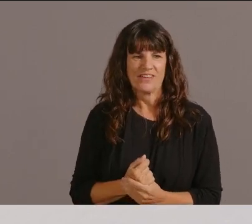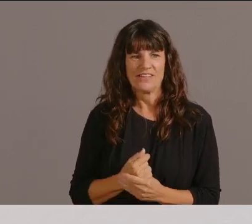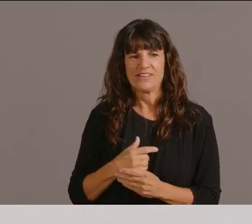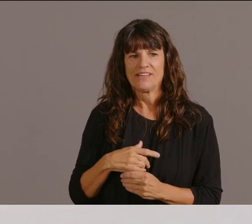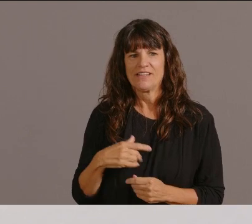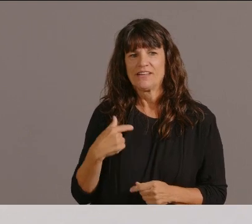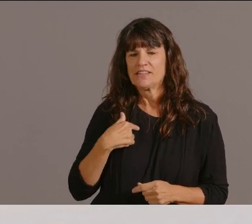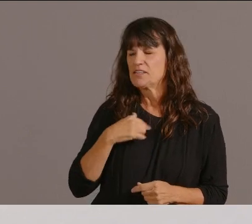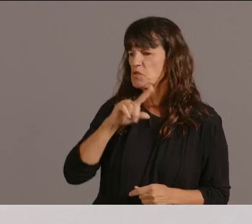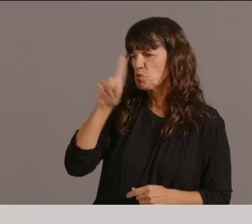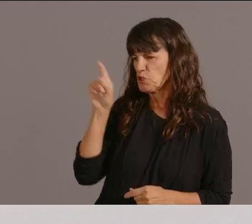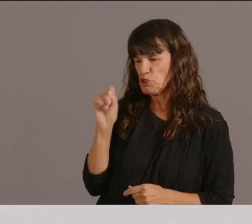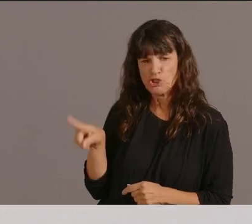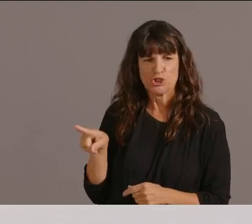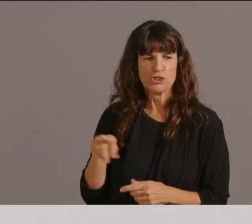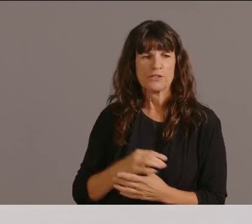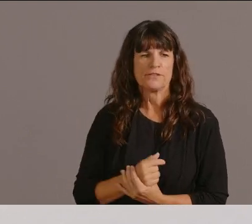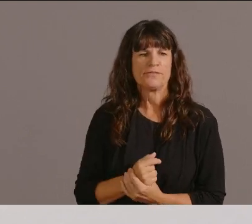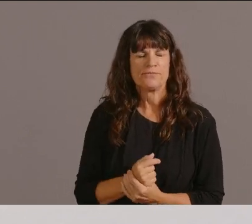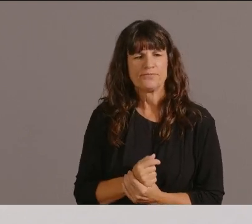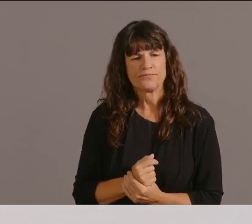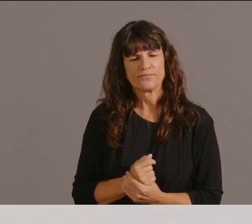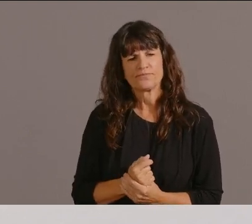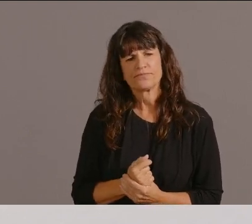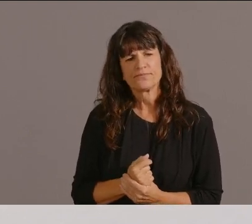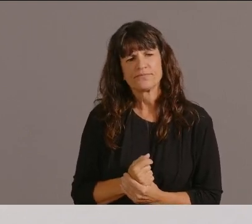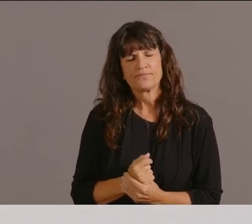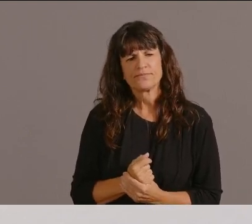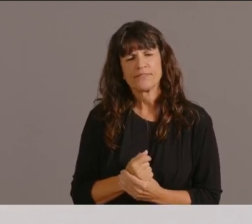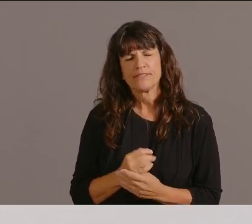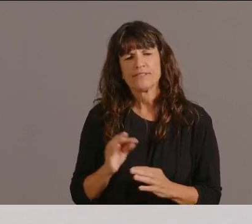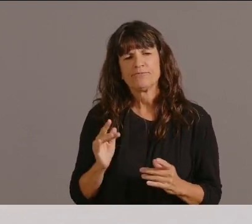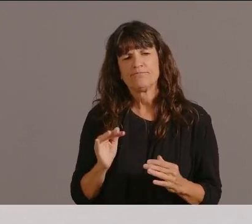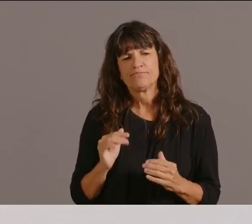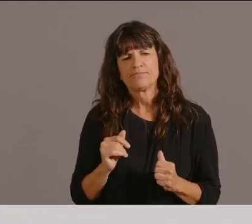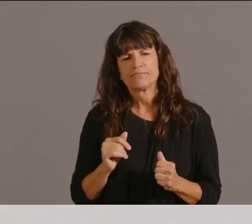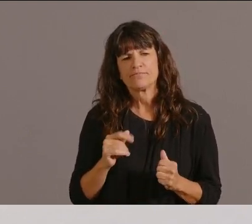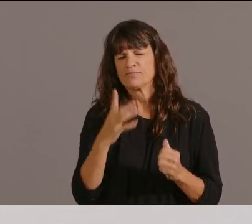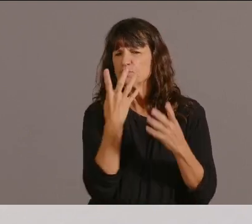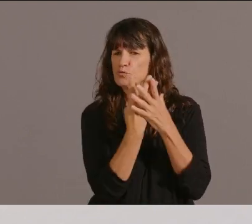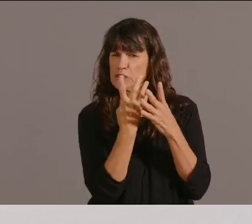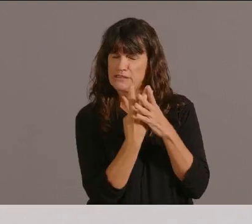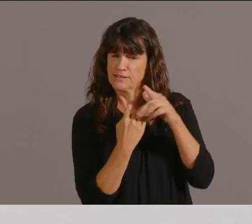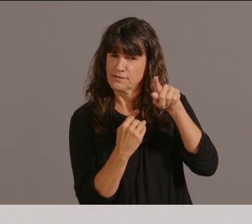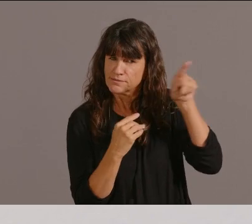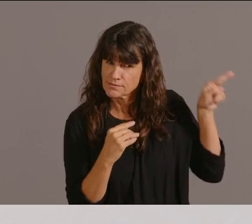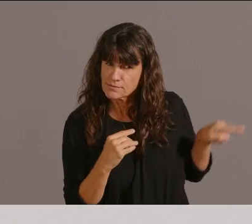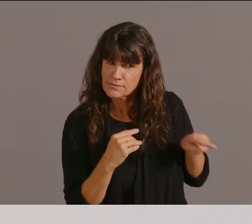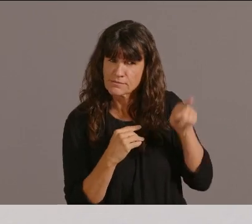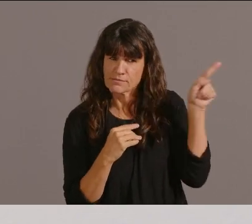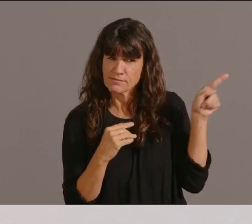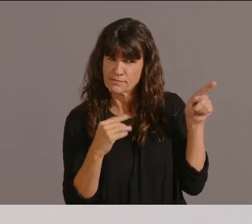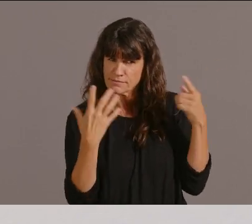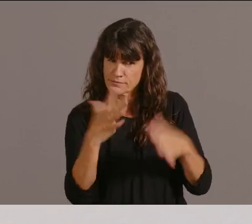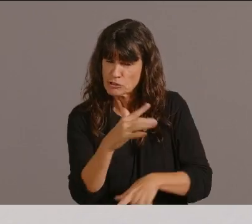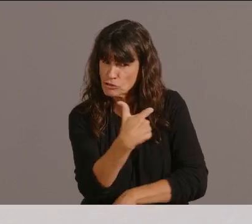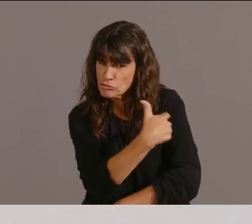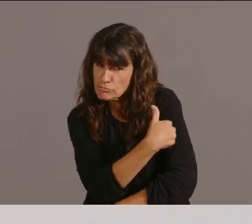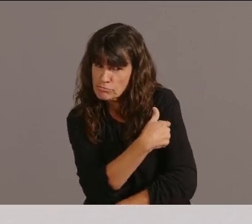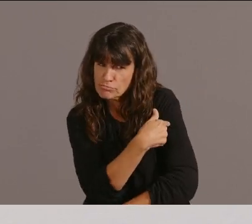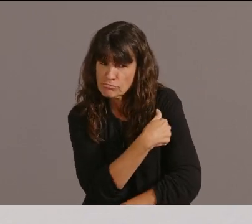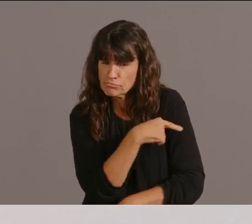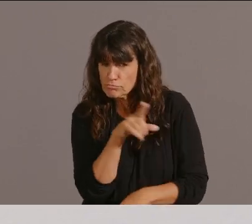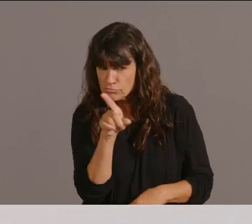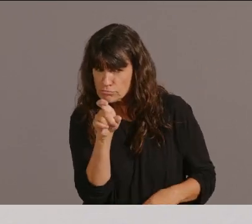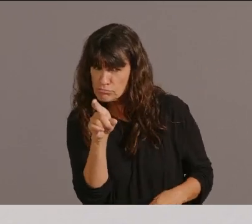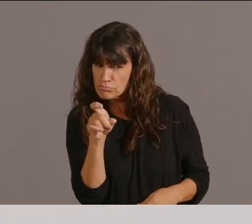question is, have any inmates in state prisons been vaccinated yet? There's a plan